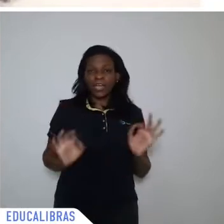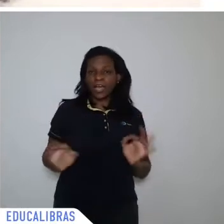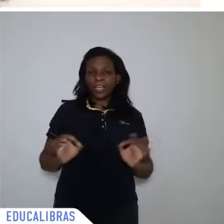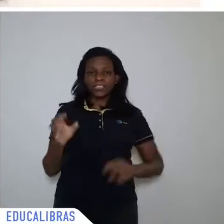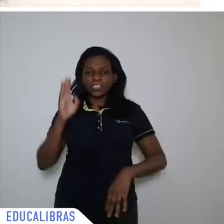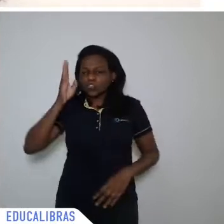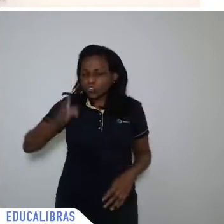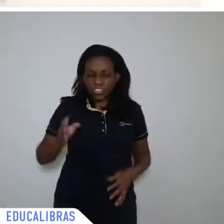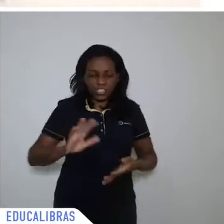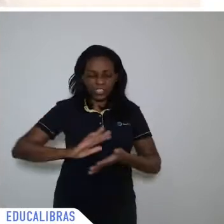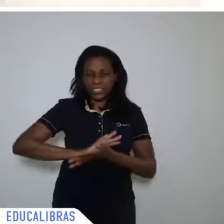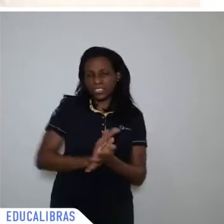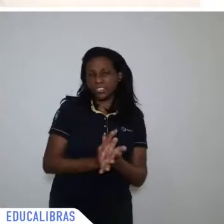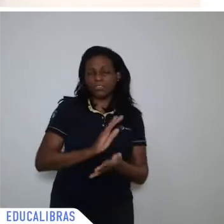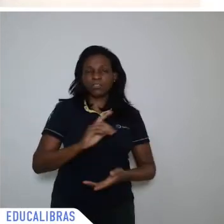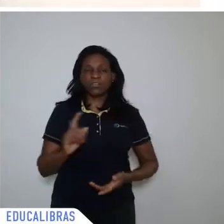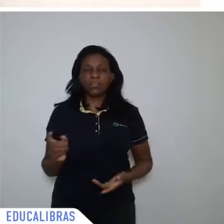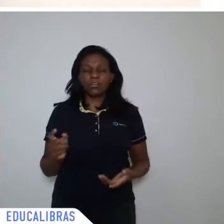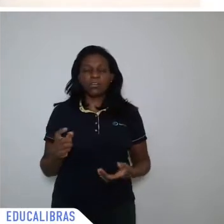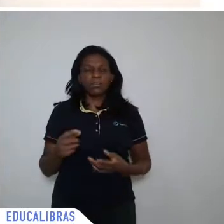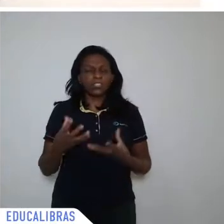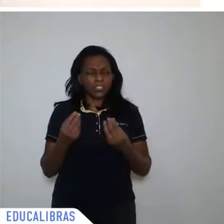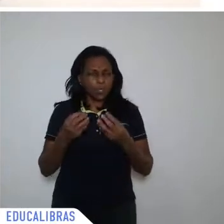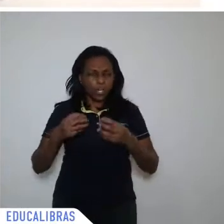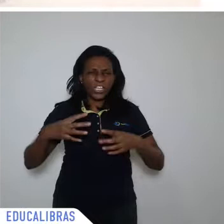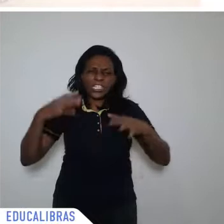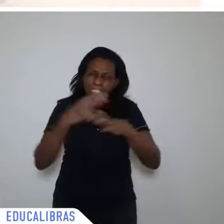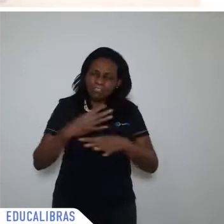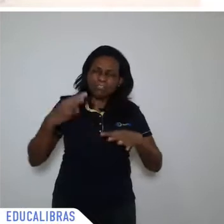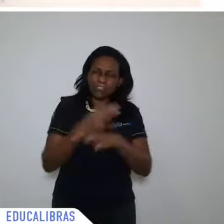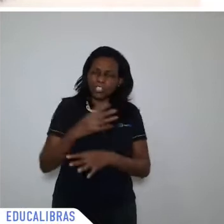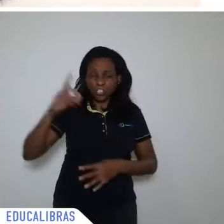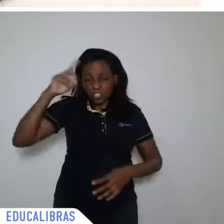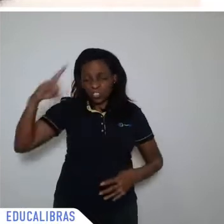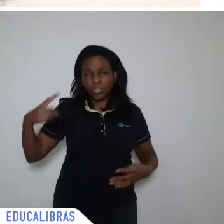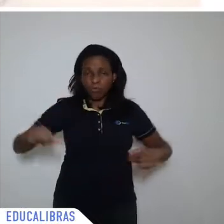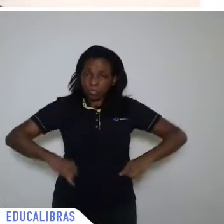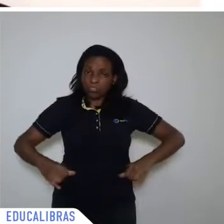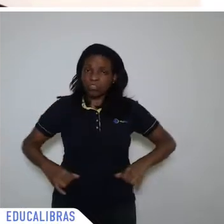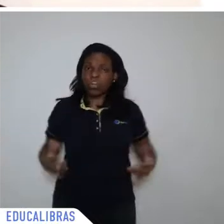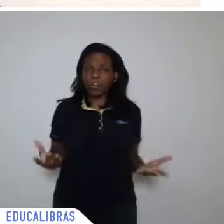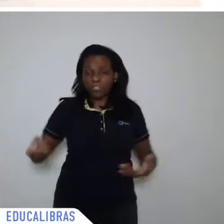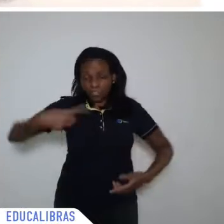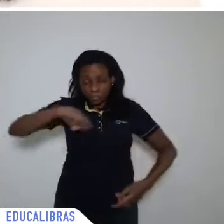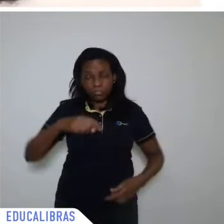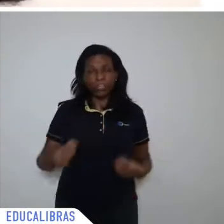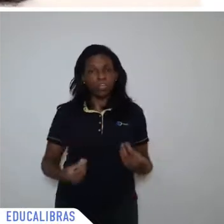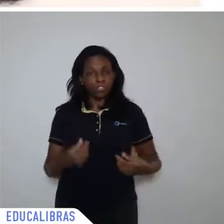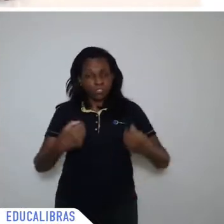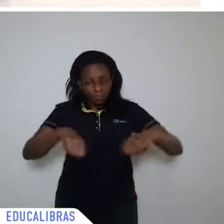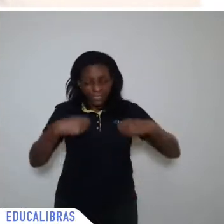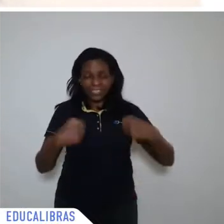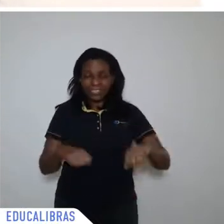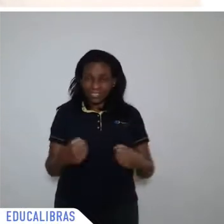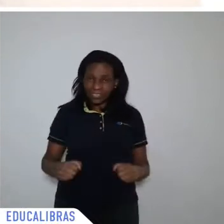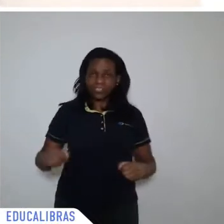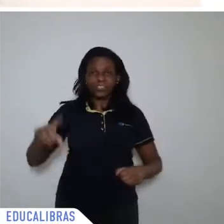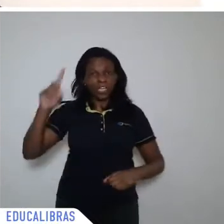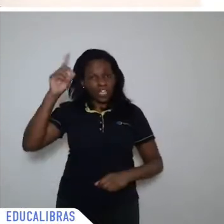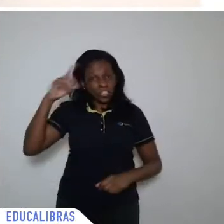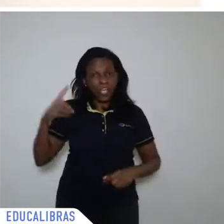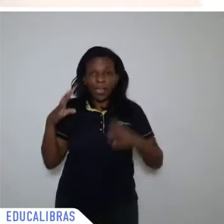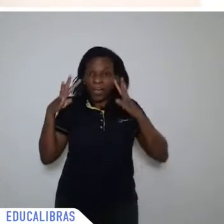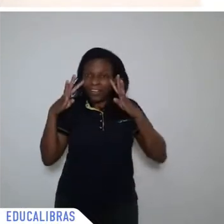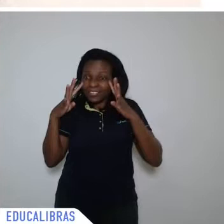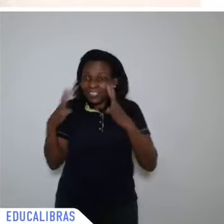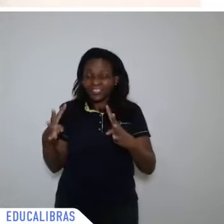of cis-sexism, transphobia, and other difficulties our population has to face every day. So it is in this